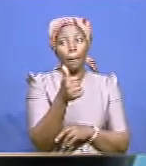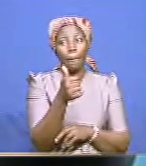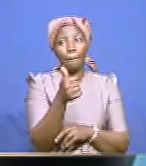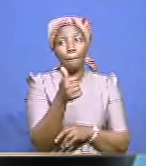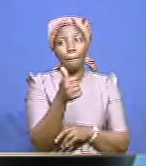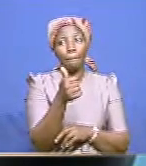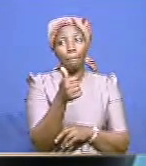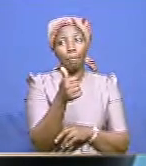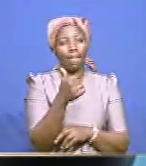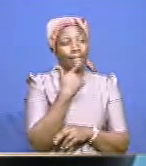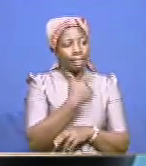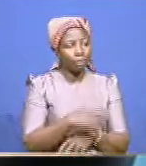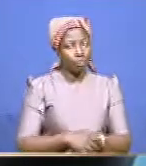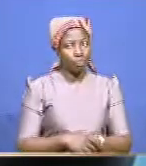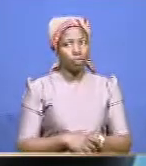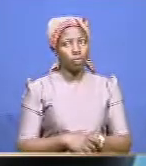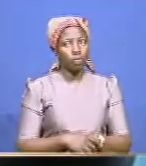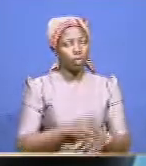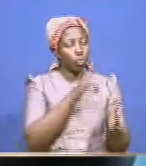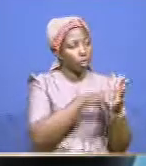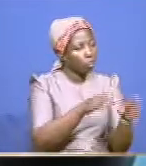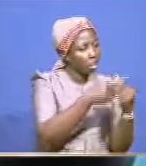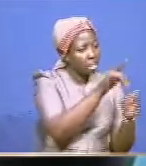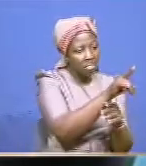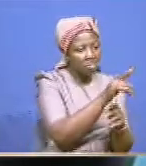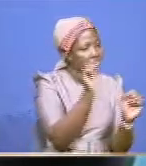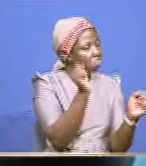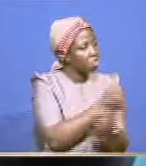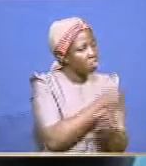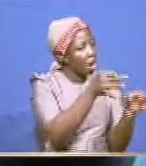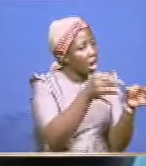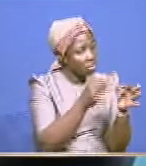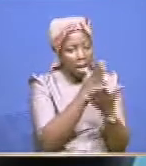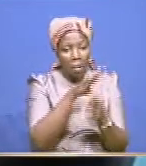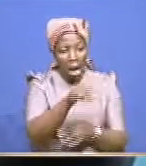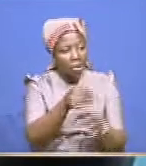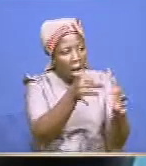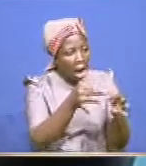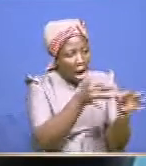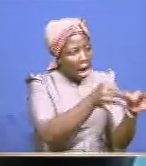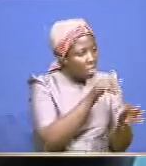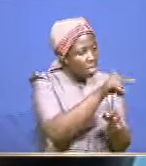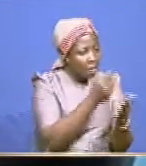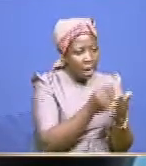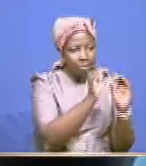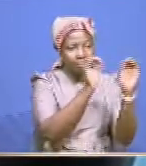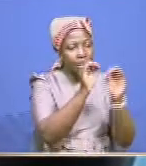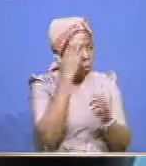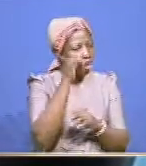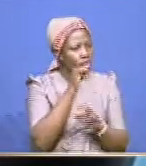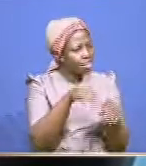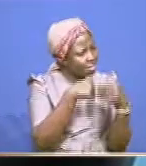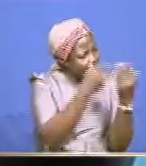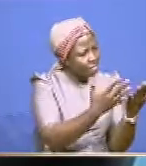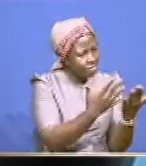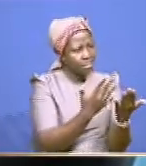the others are saying, whatever we gave you, you cannot tell us, some counties cannot tell us where this money is. So why don't we just